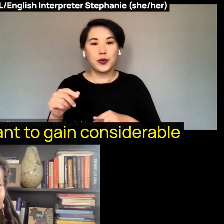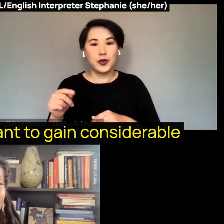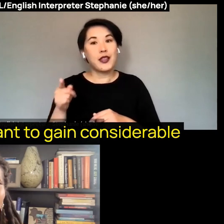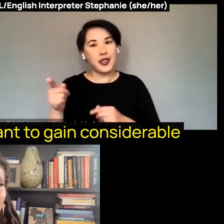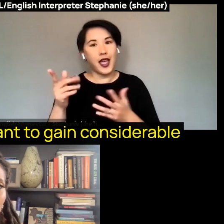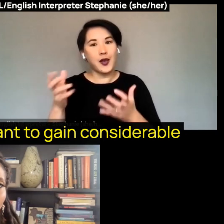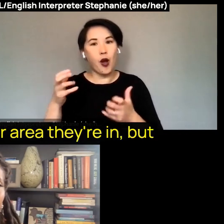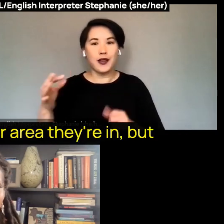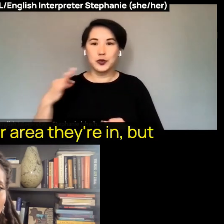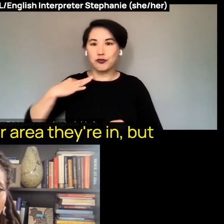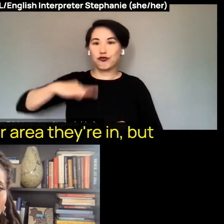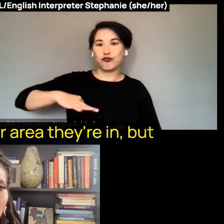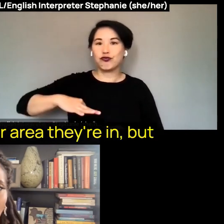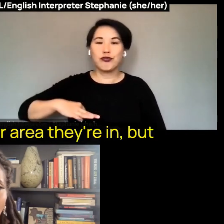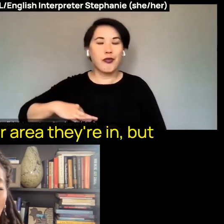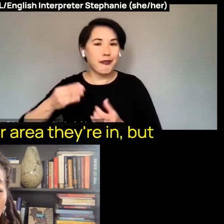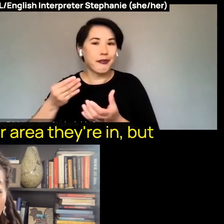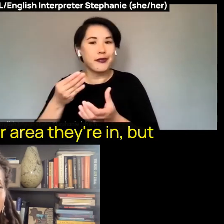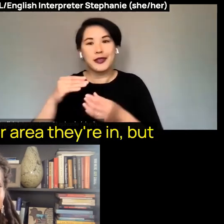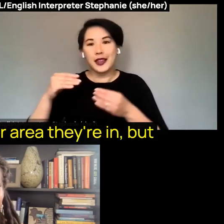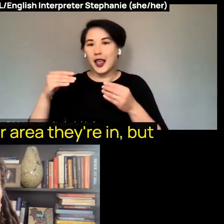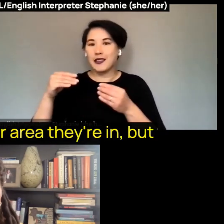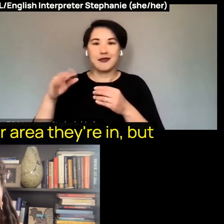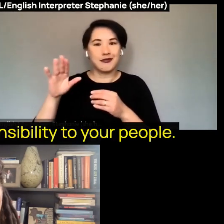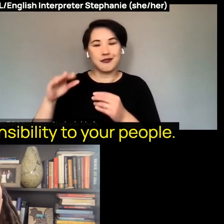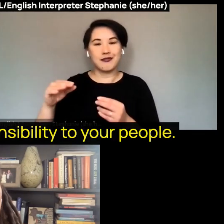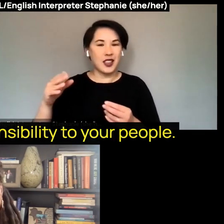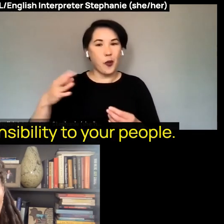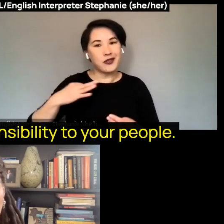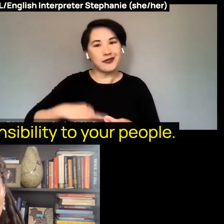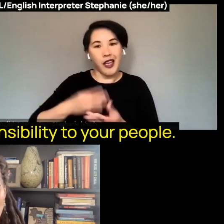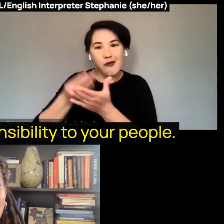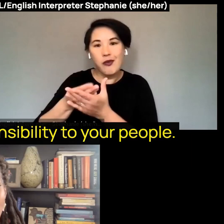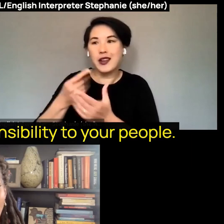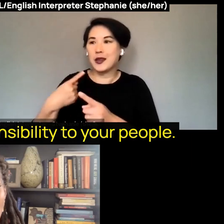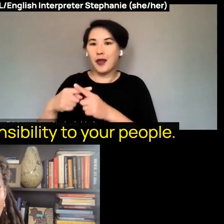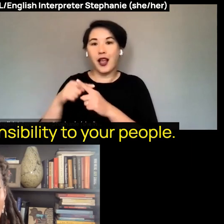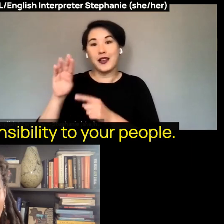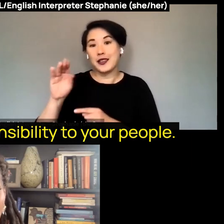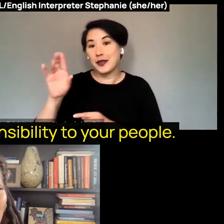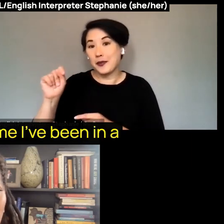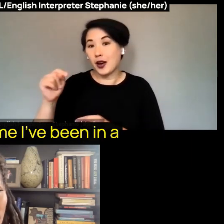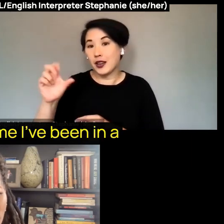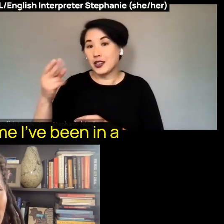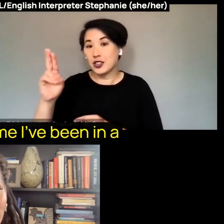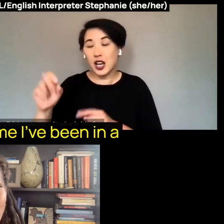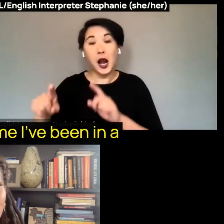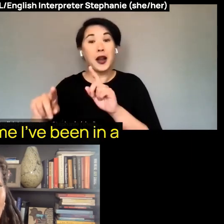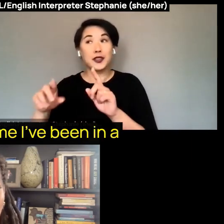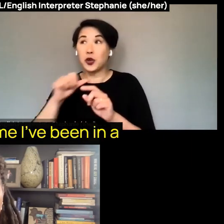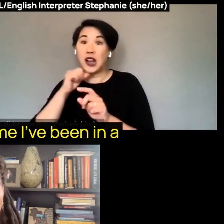to gain considerable market share in whatever area they're in. But there's also, I think, a responsibility to your people. And for